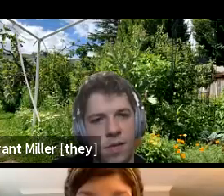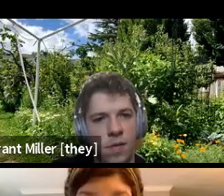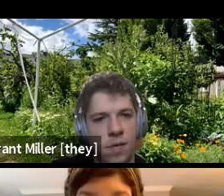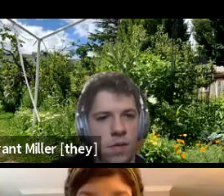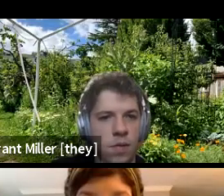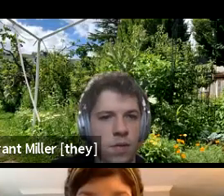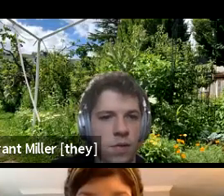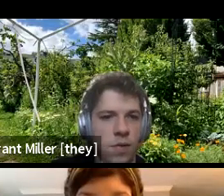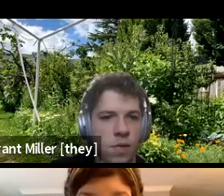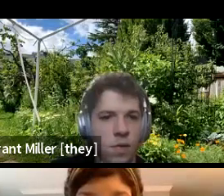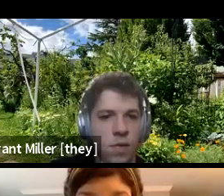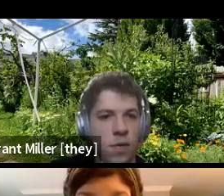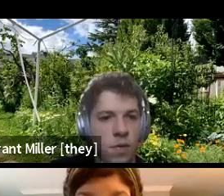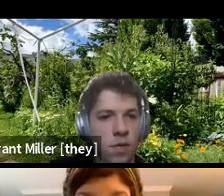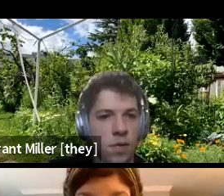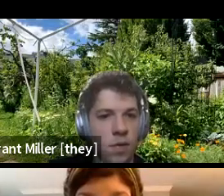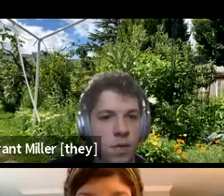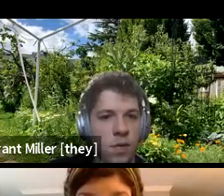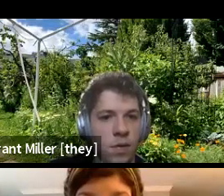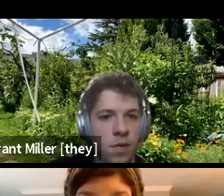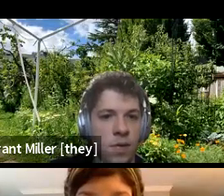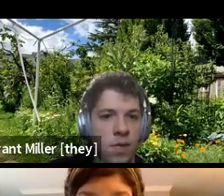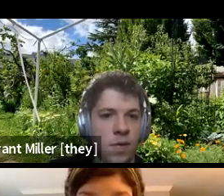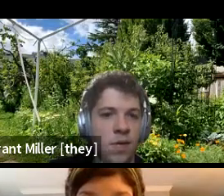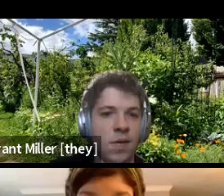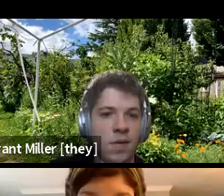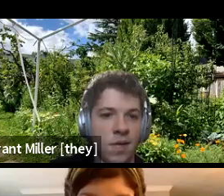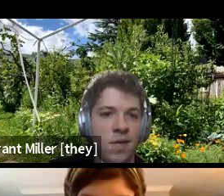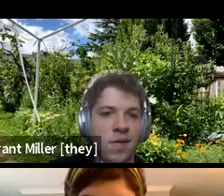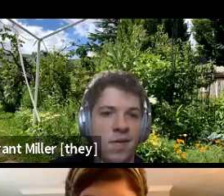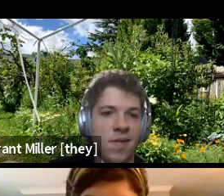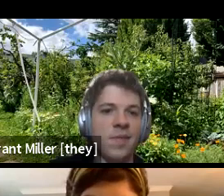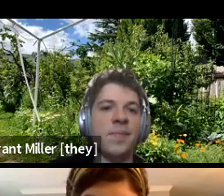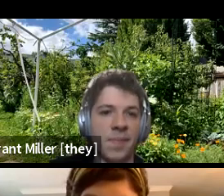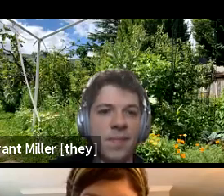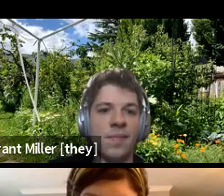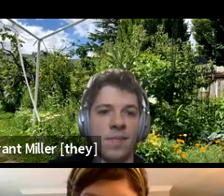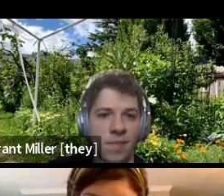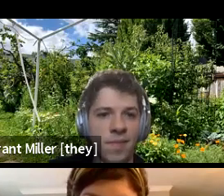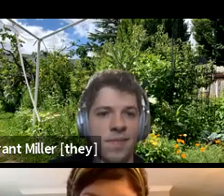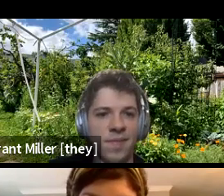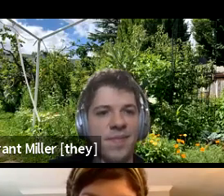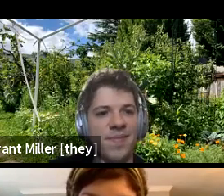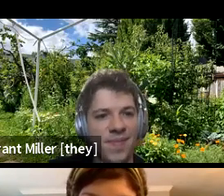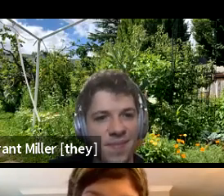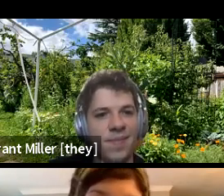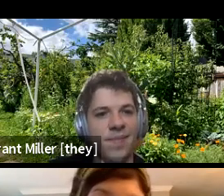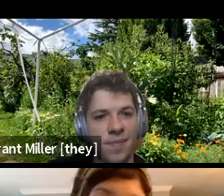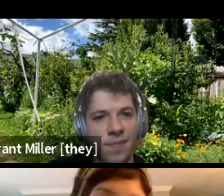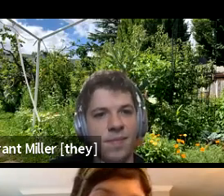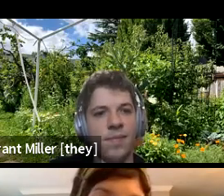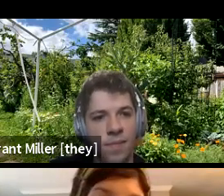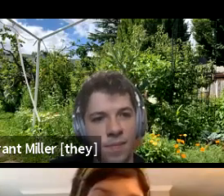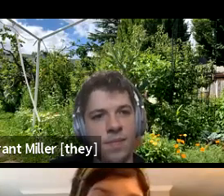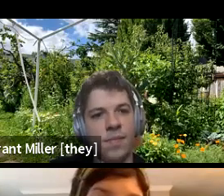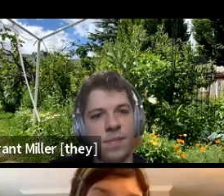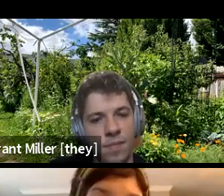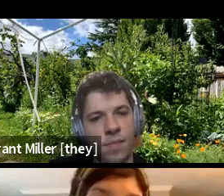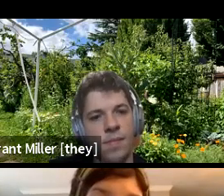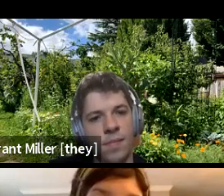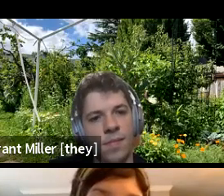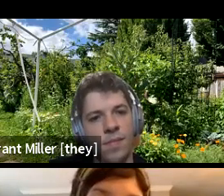I'm feeling very overwhelmed, so I can't really think of any movement or anything.